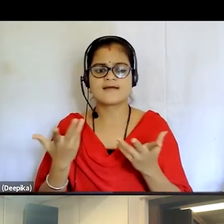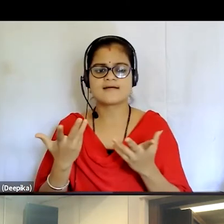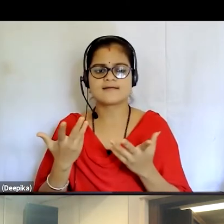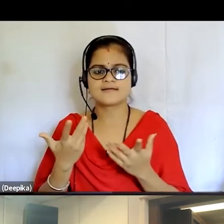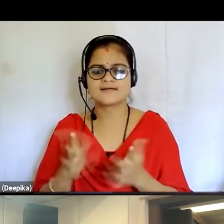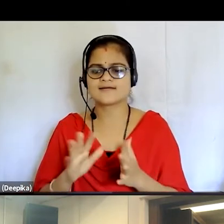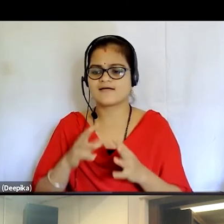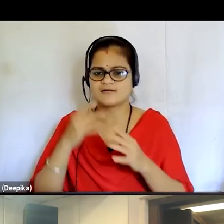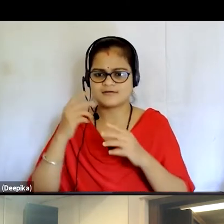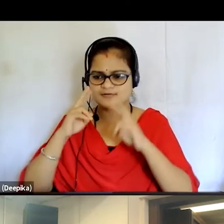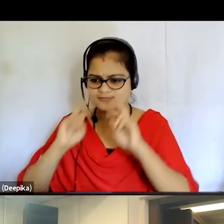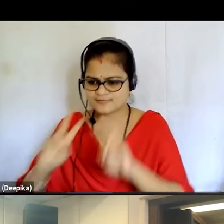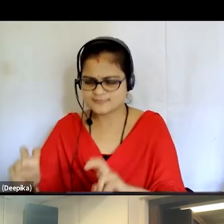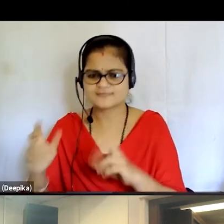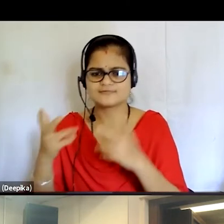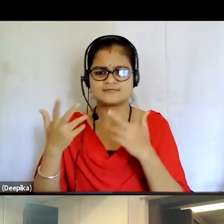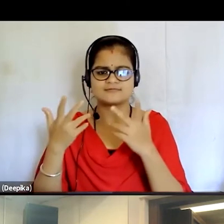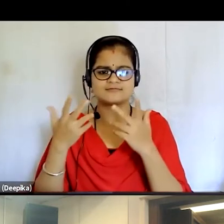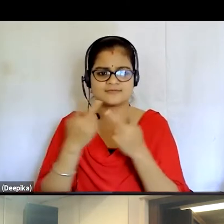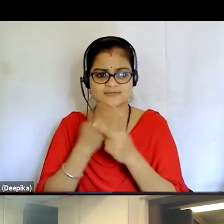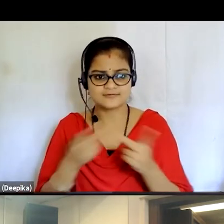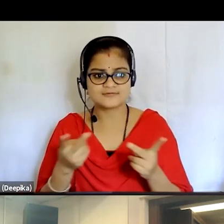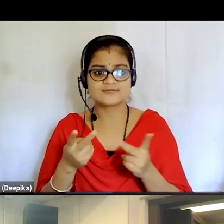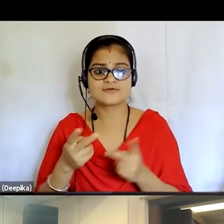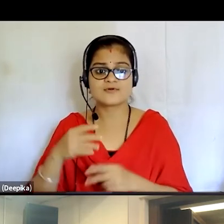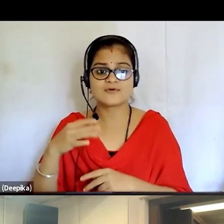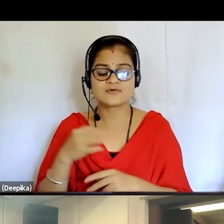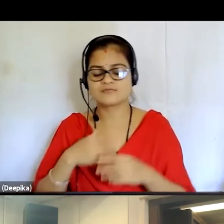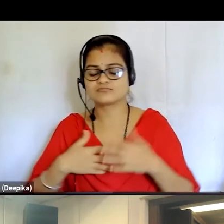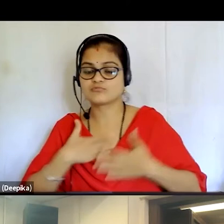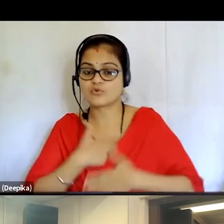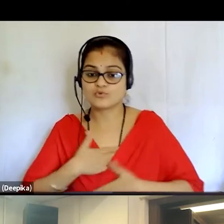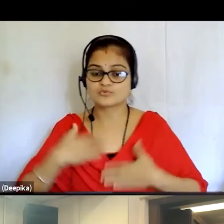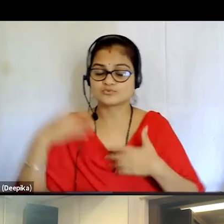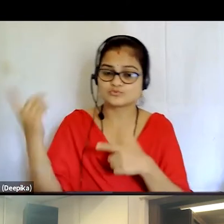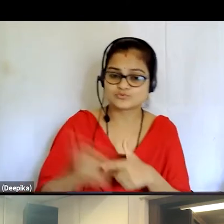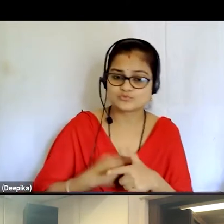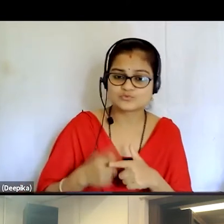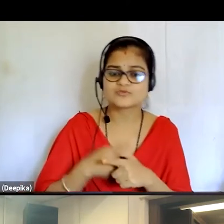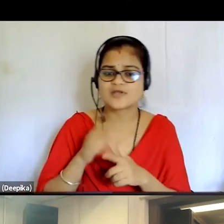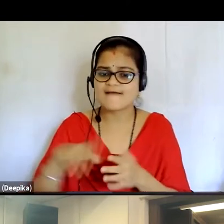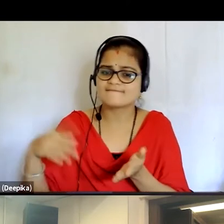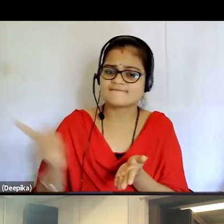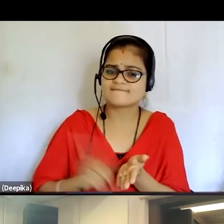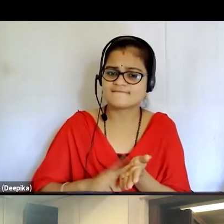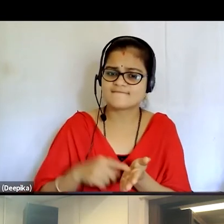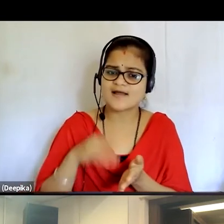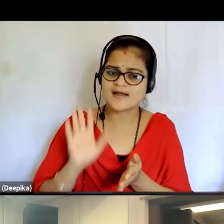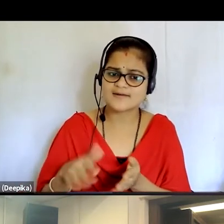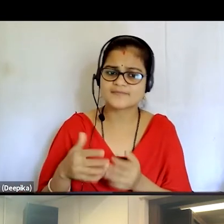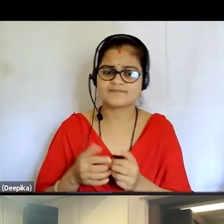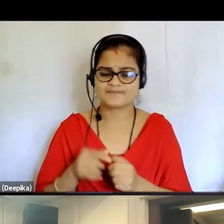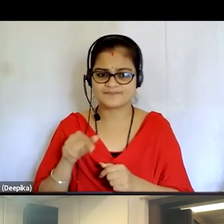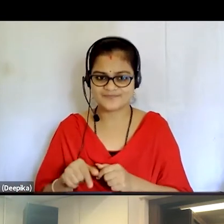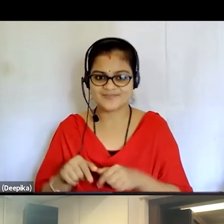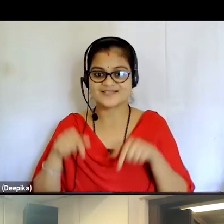of discovery, of heritage, and yet playful and joyous. So there were all these demands that we had. So I think it